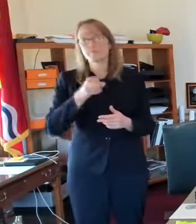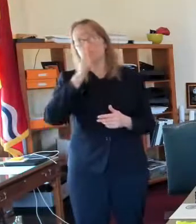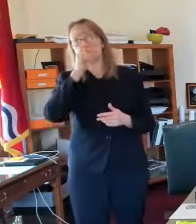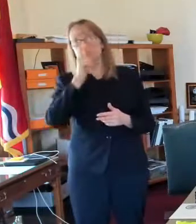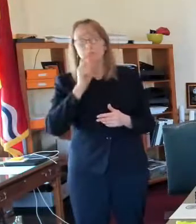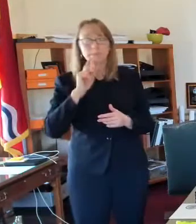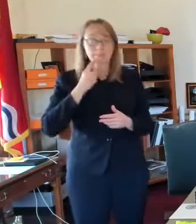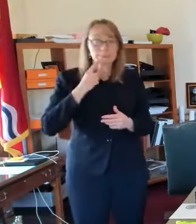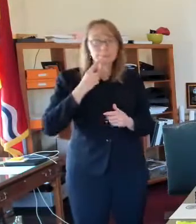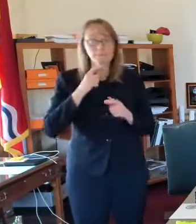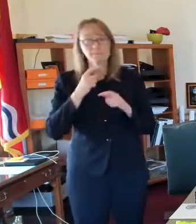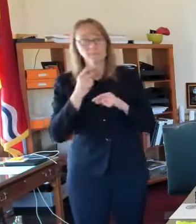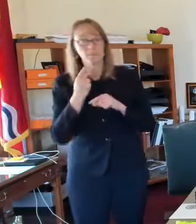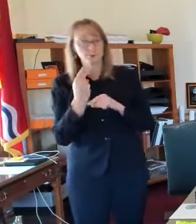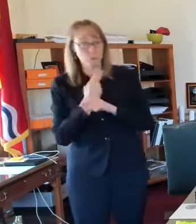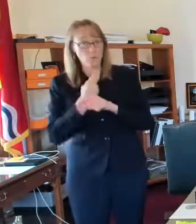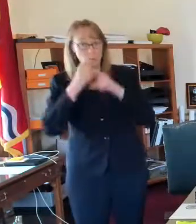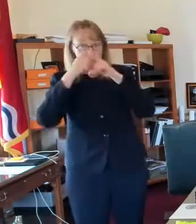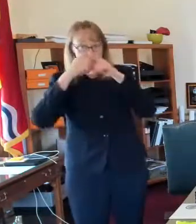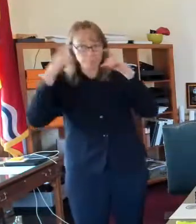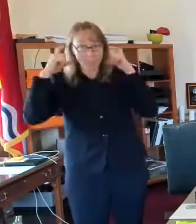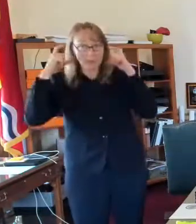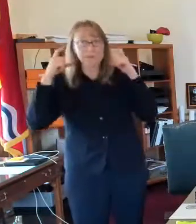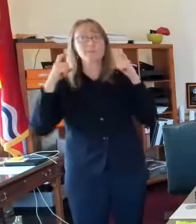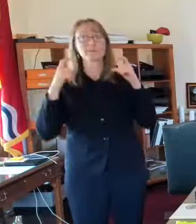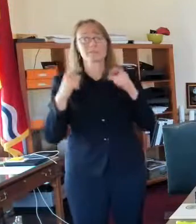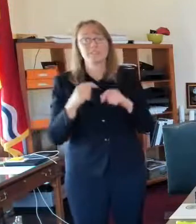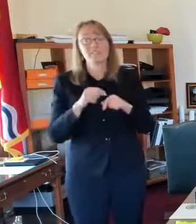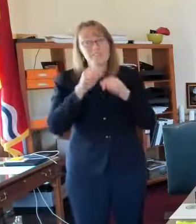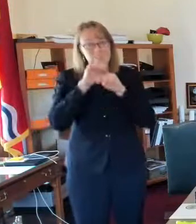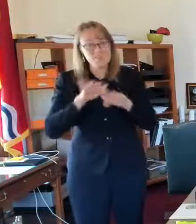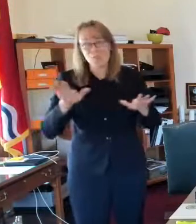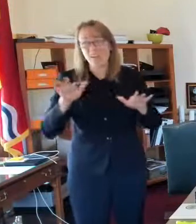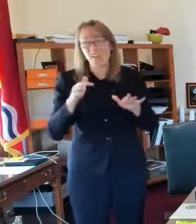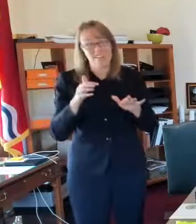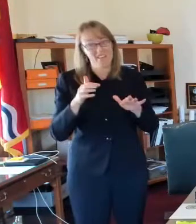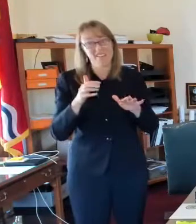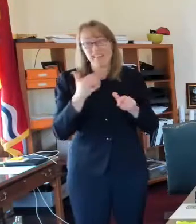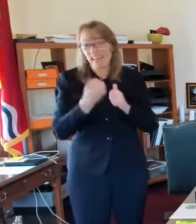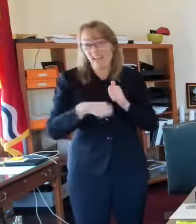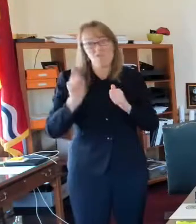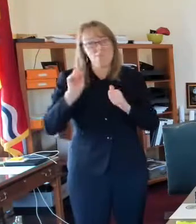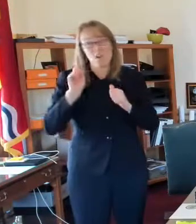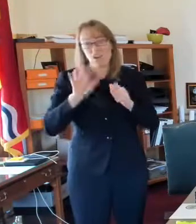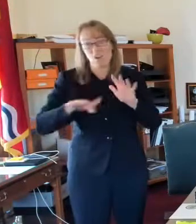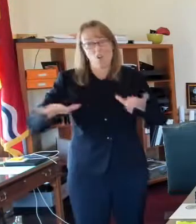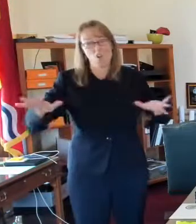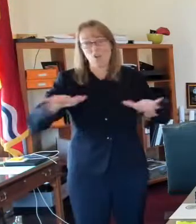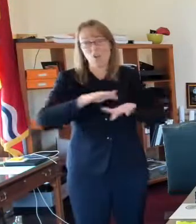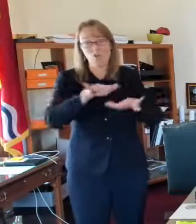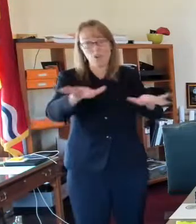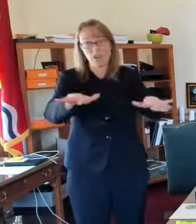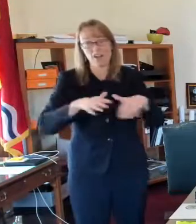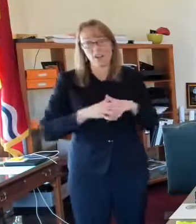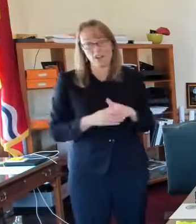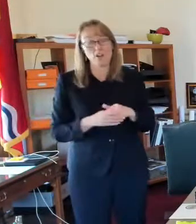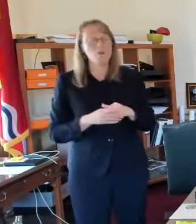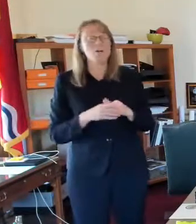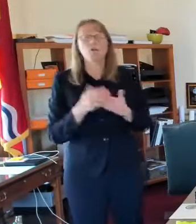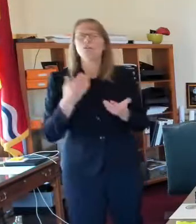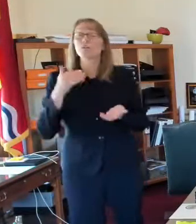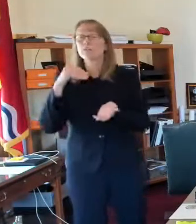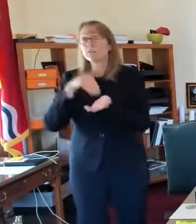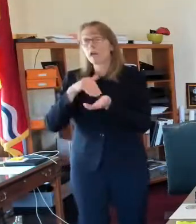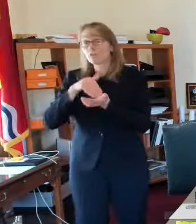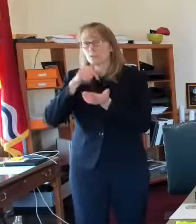But we all have to do better because this spread is everywhere in our community. It is primarily spreading, according to the doctors who are